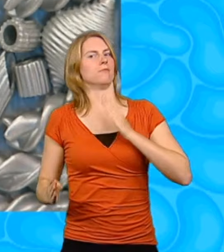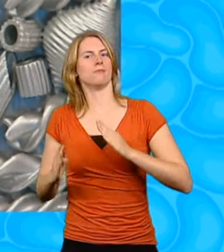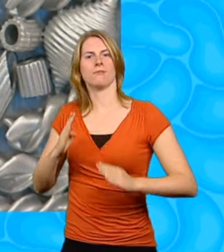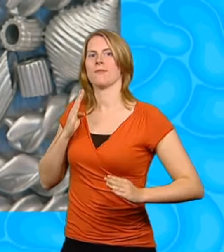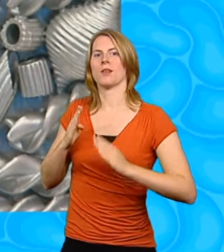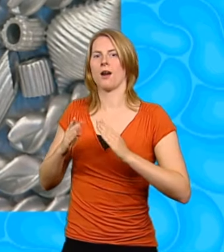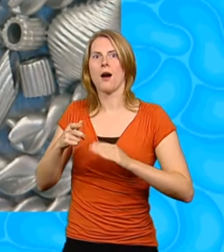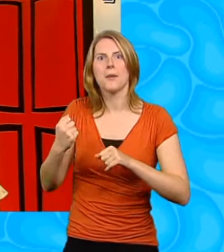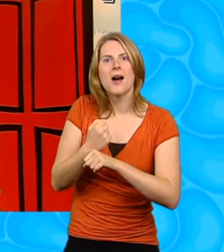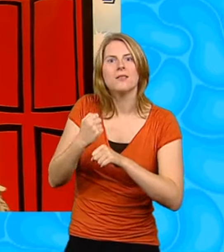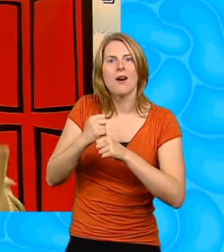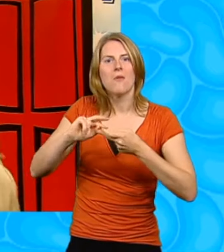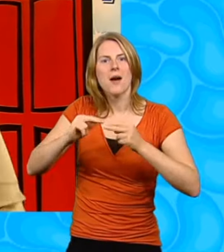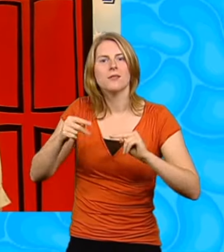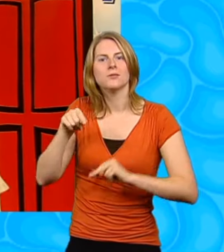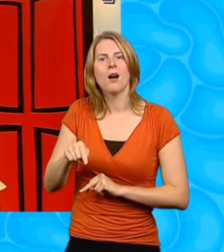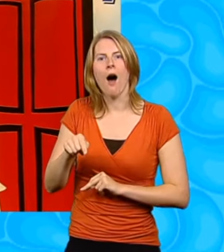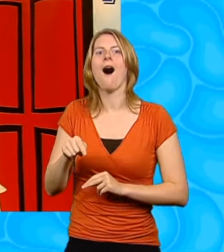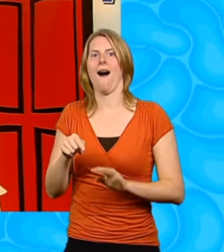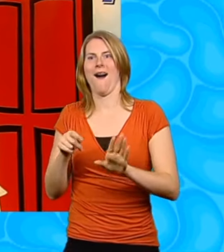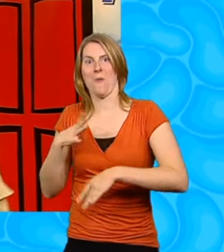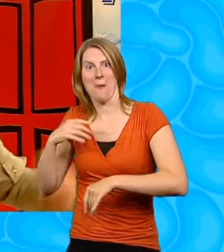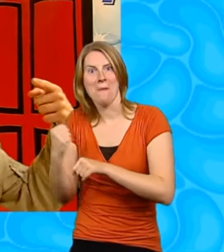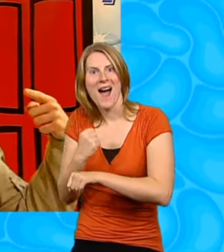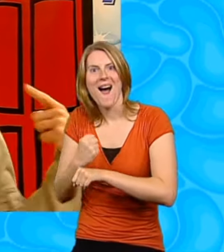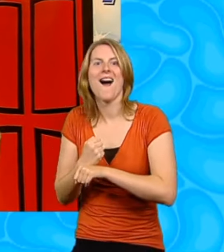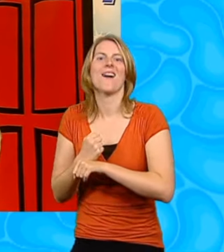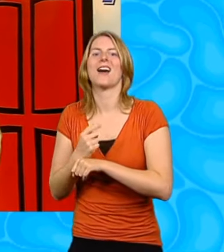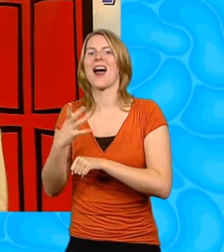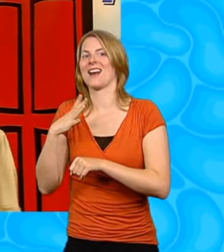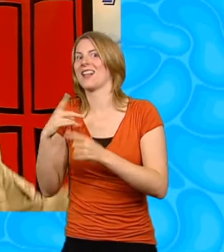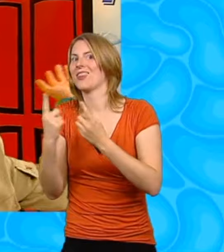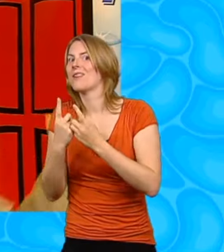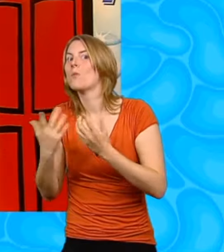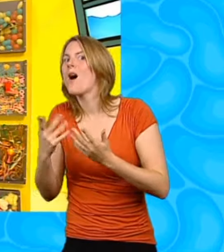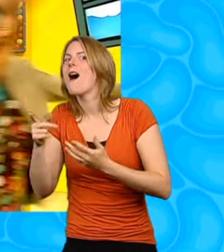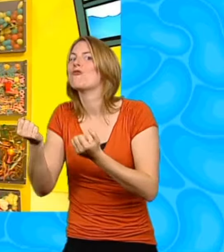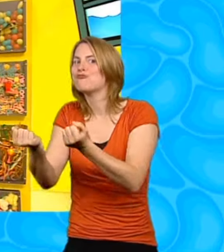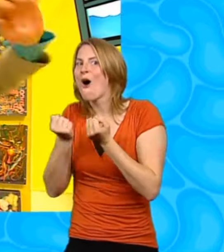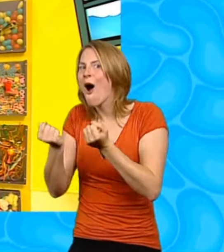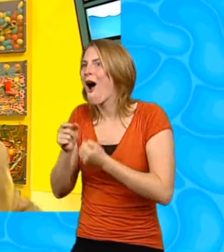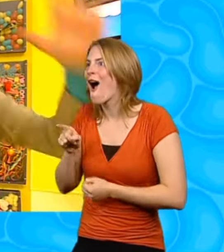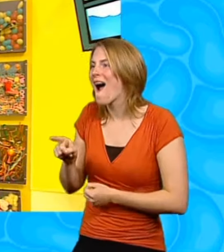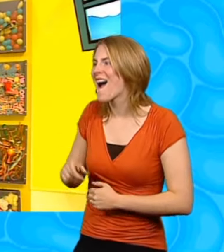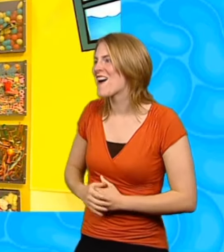using pasta. Let's make it! We'll need some things from the doodle drawers!